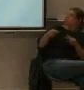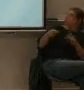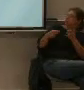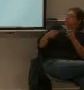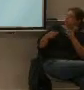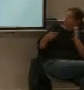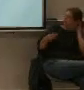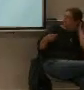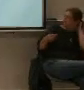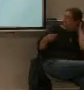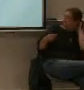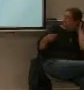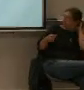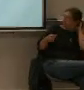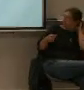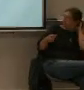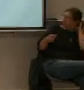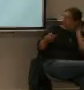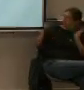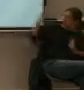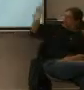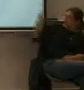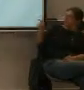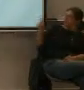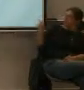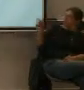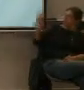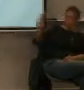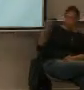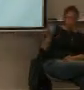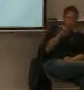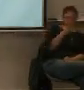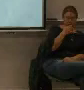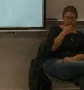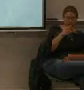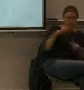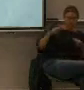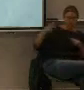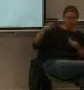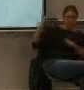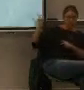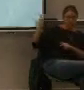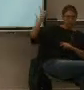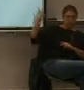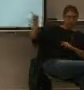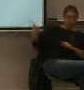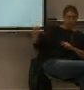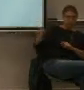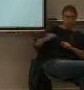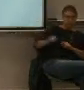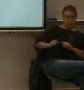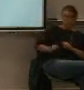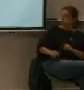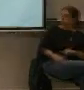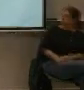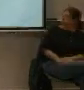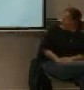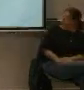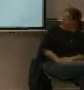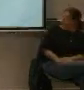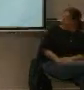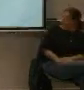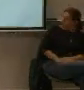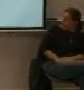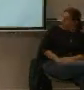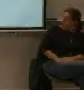here. Realize that. So this equation goes with B, this equation goes with C. The